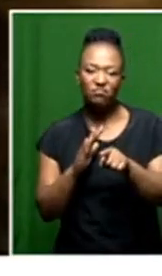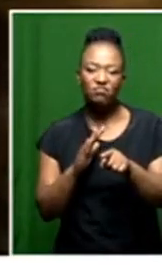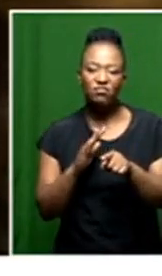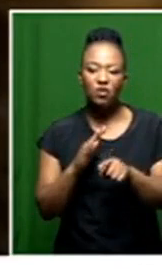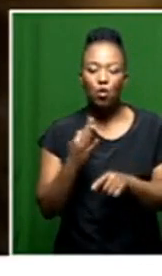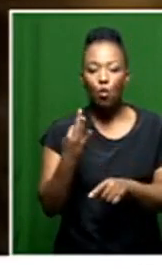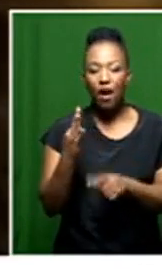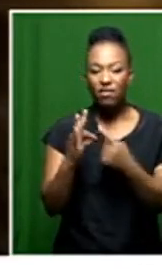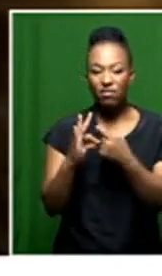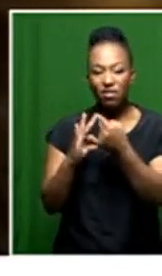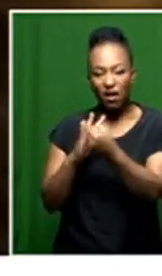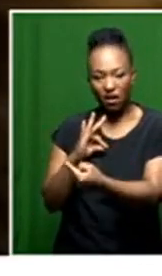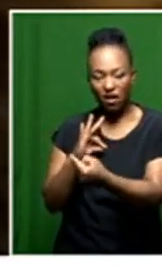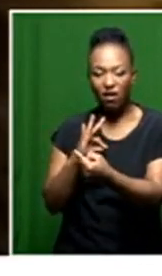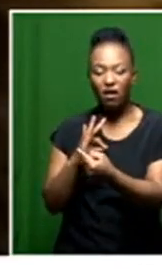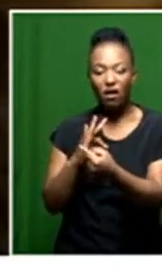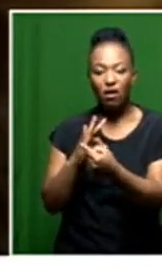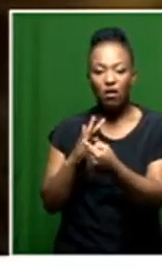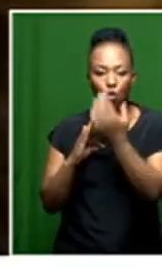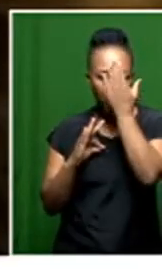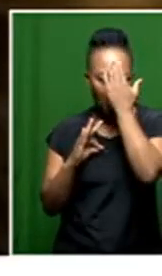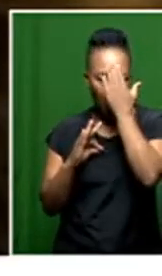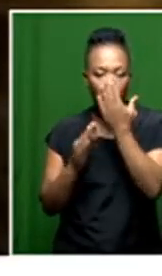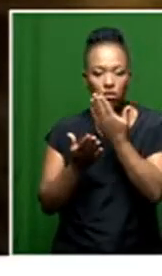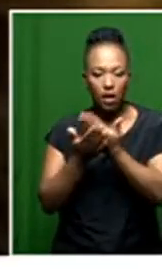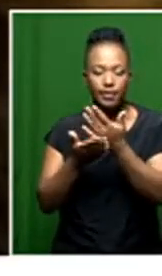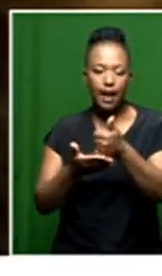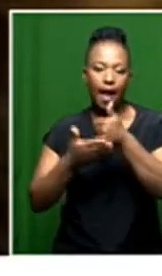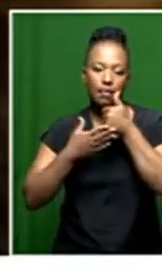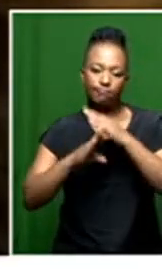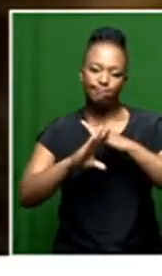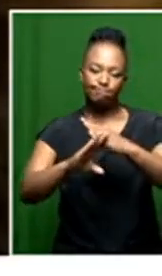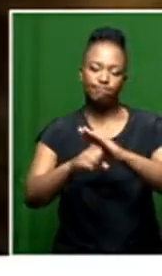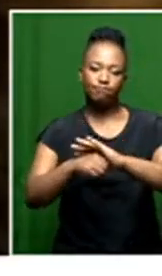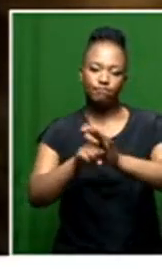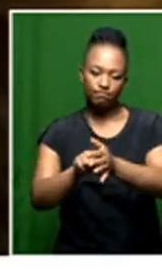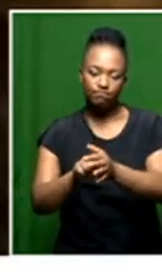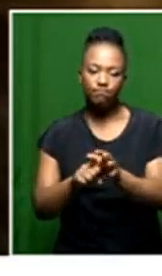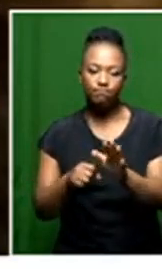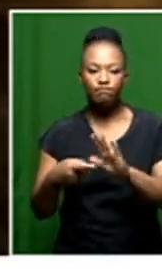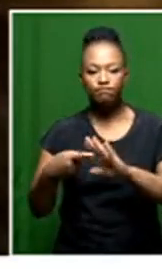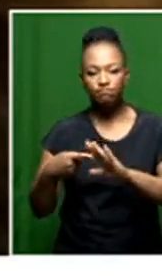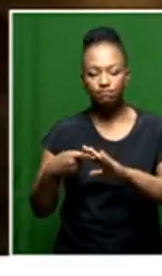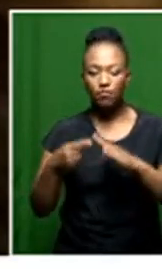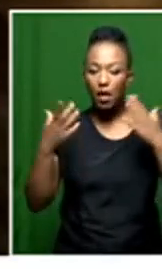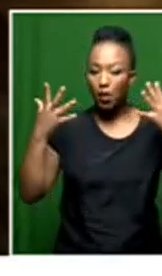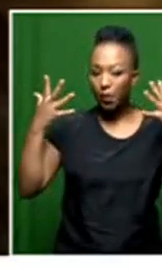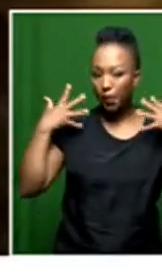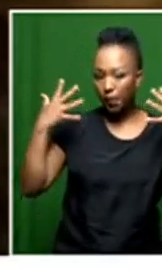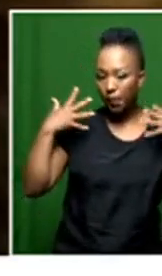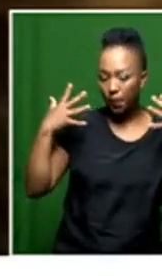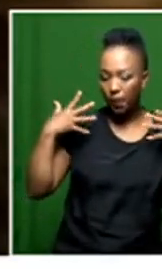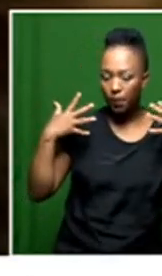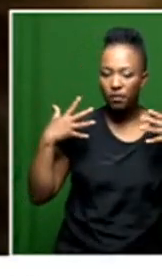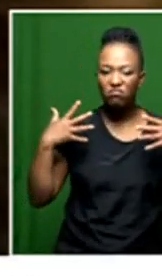3 basic tools we know now which fights and prevents coronavirus. One is ventilation.